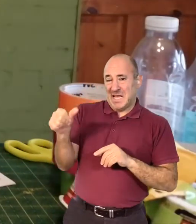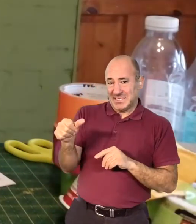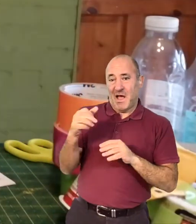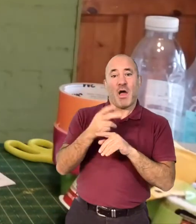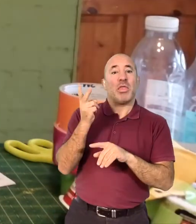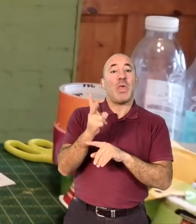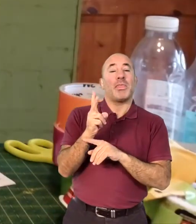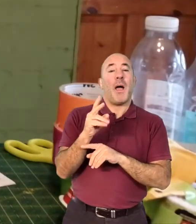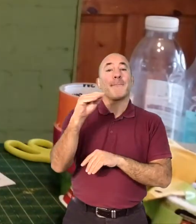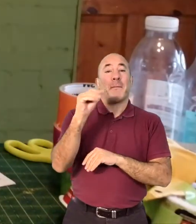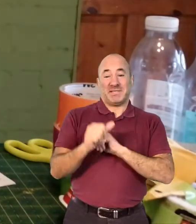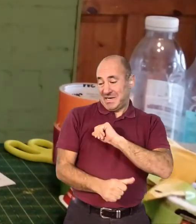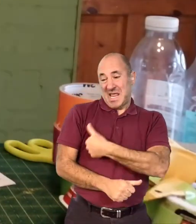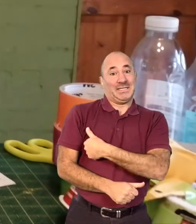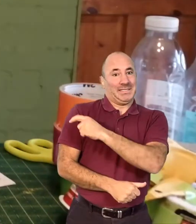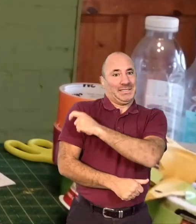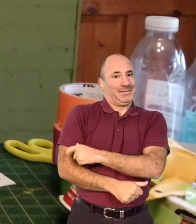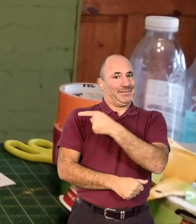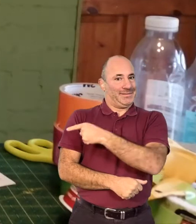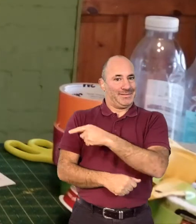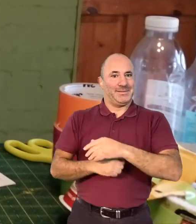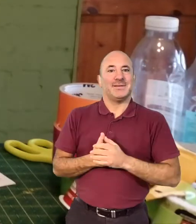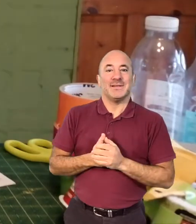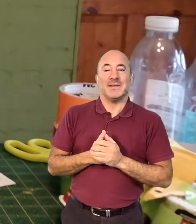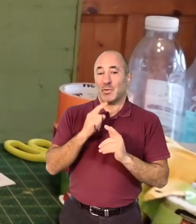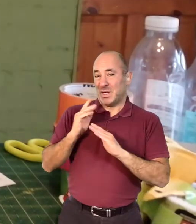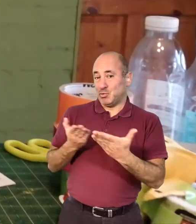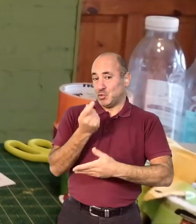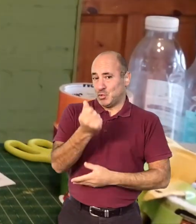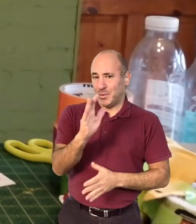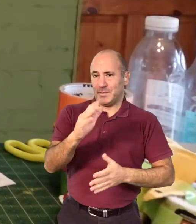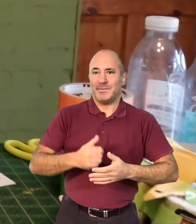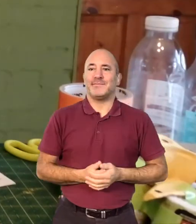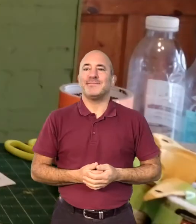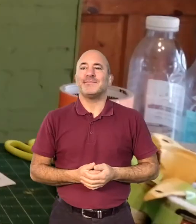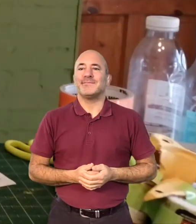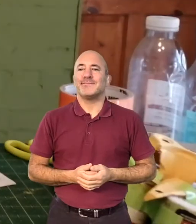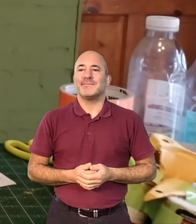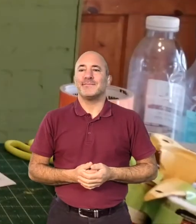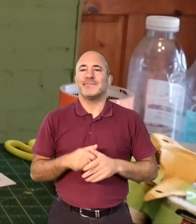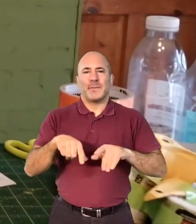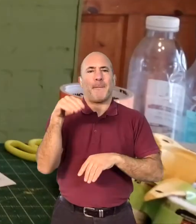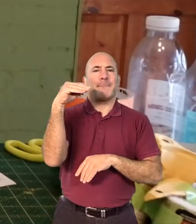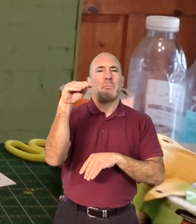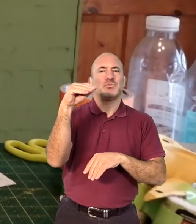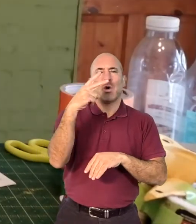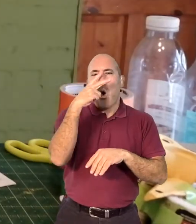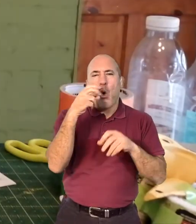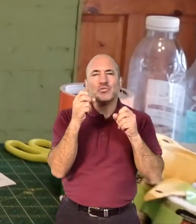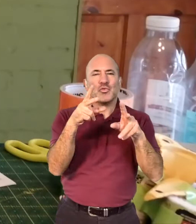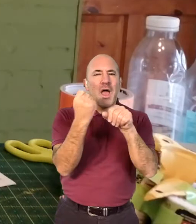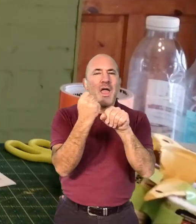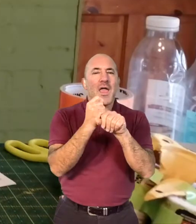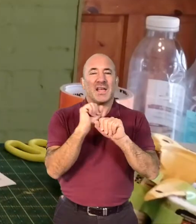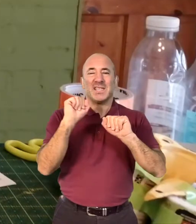me, I have another puppet who I will be introducing shortly. The old form of puppetry we're going to